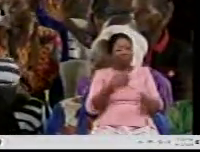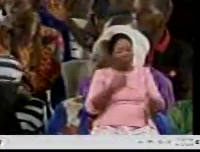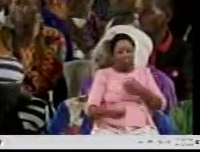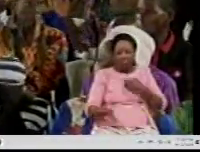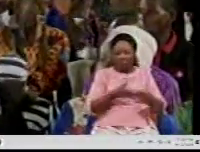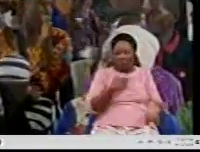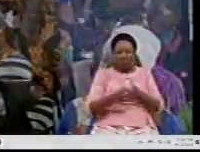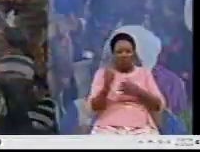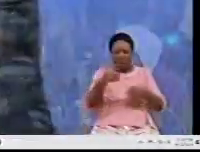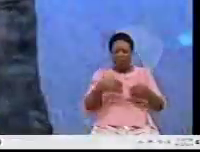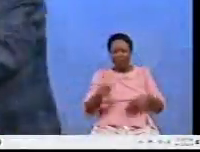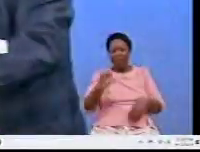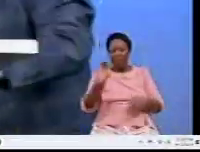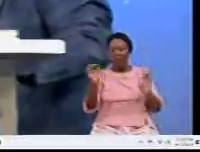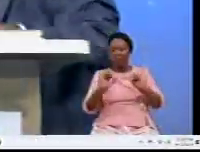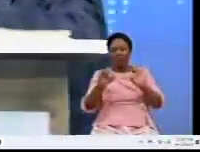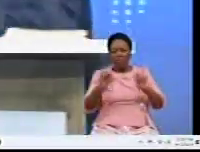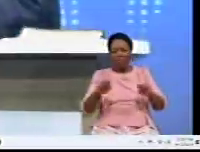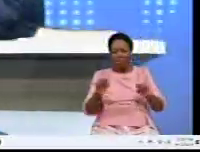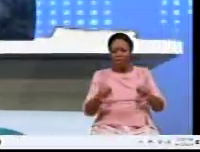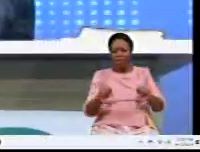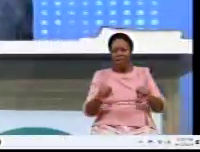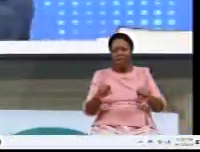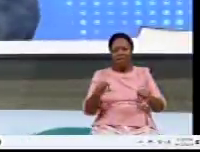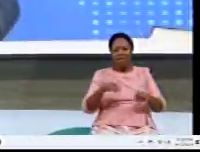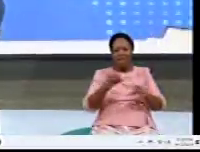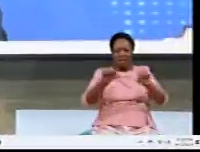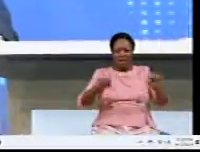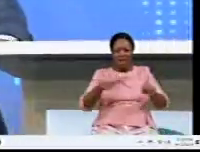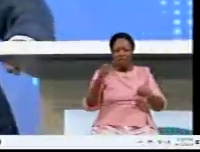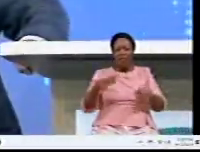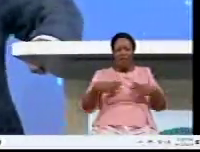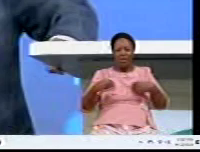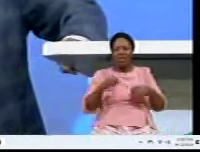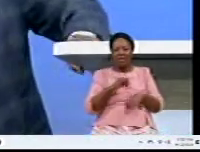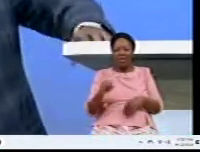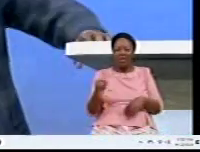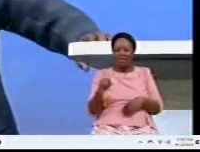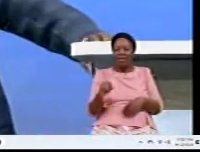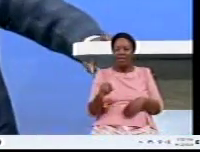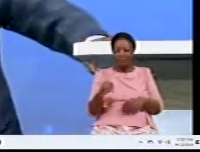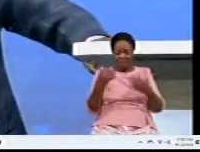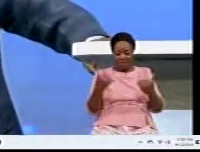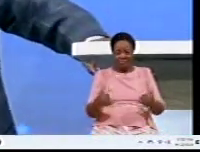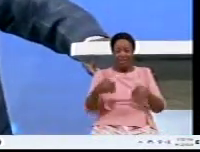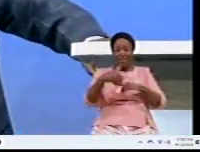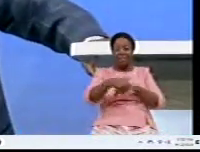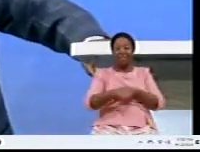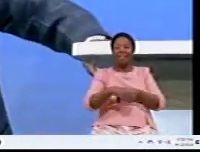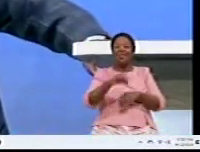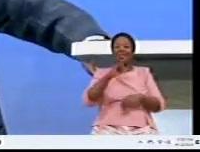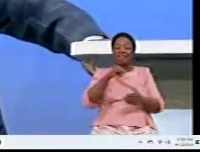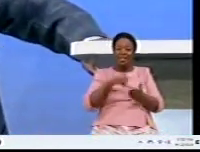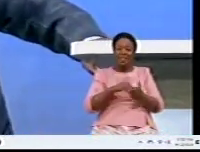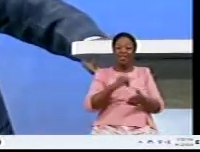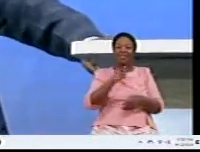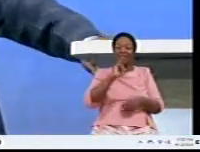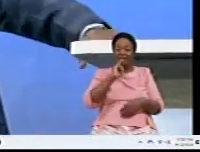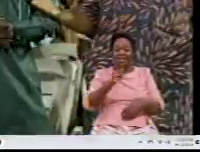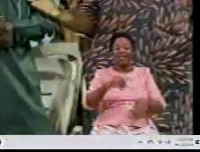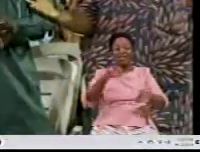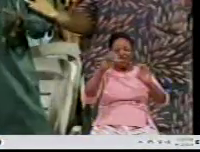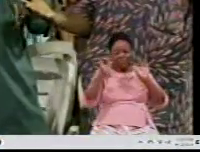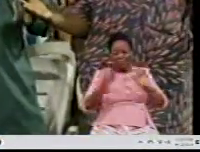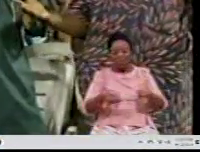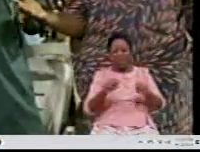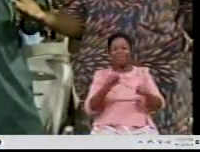found impossible in the area of your healing, tonight it is possible.